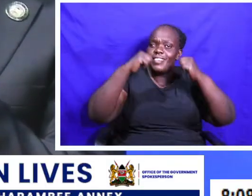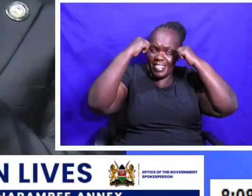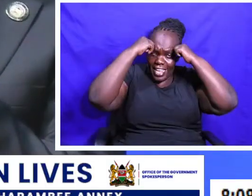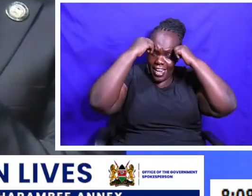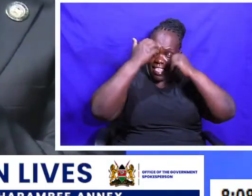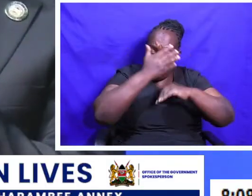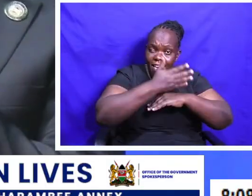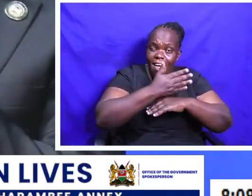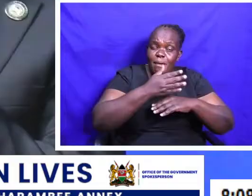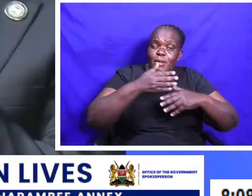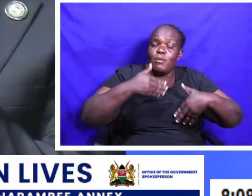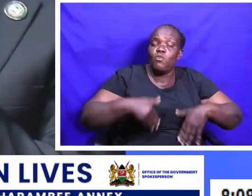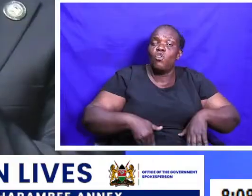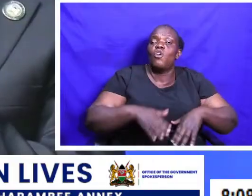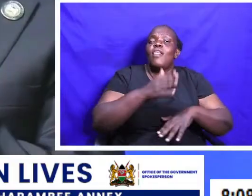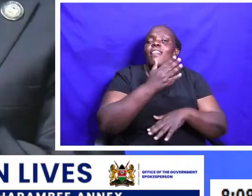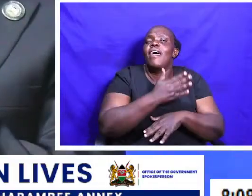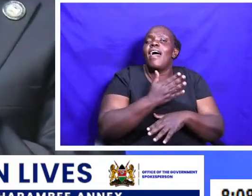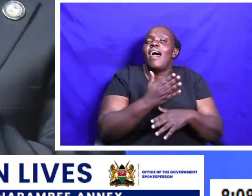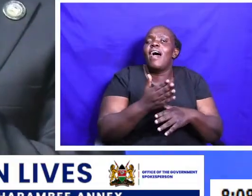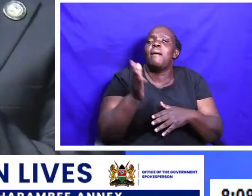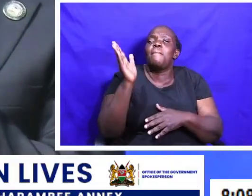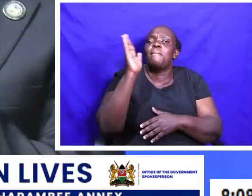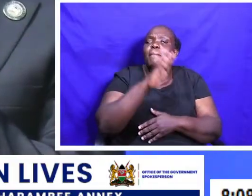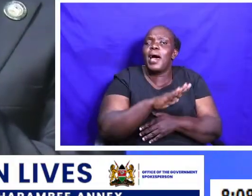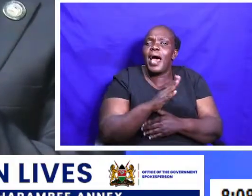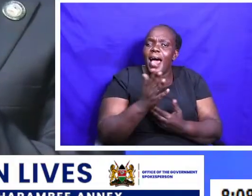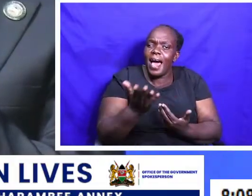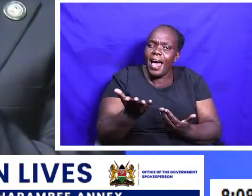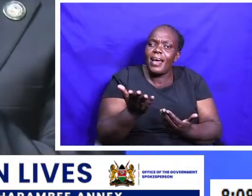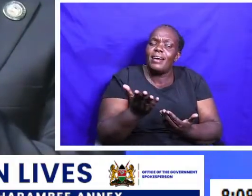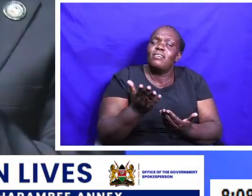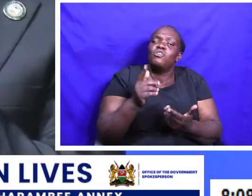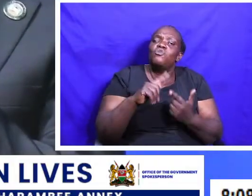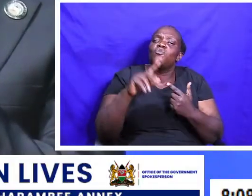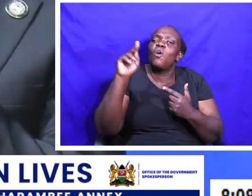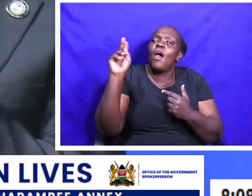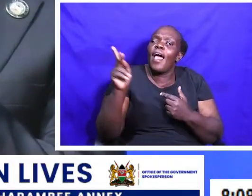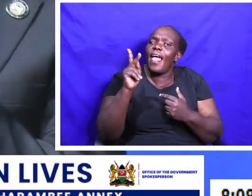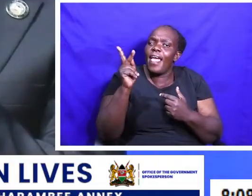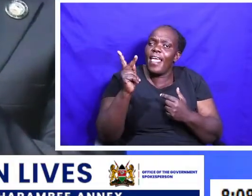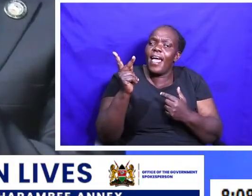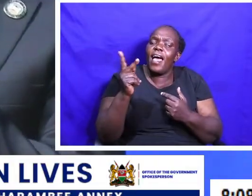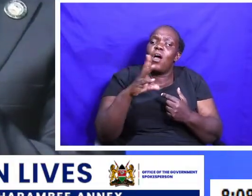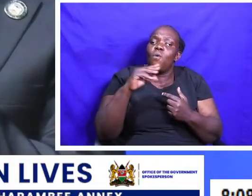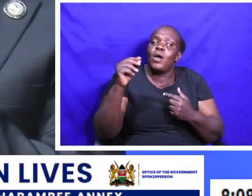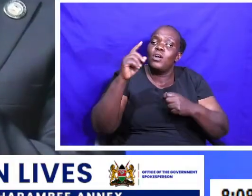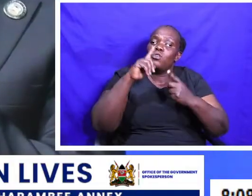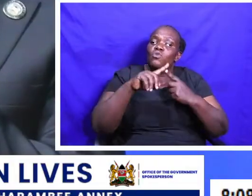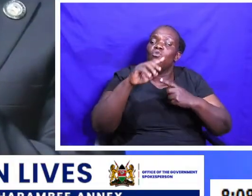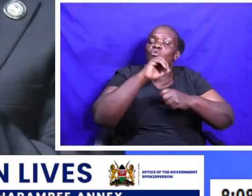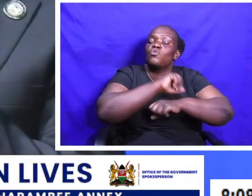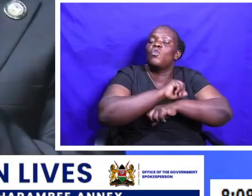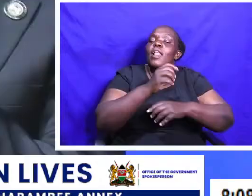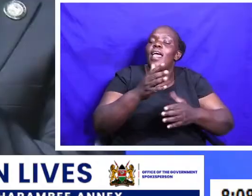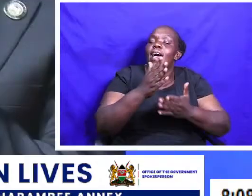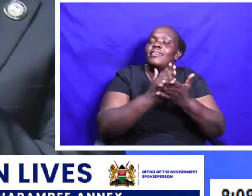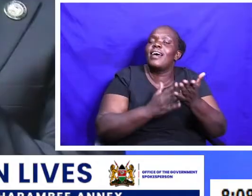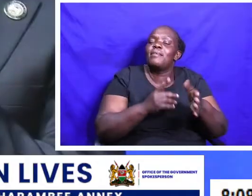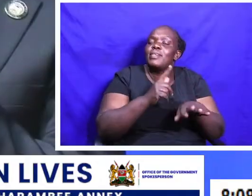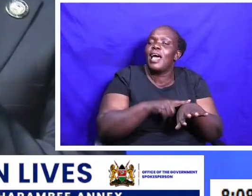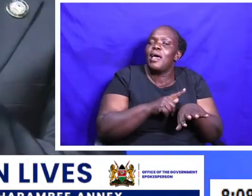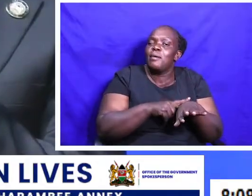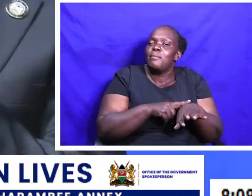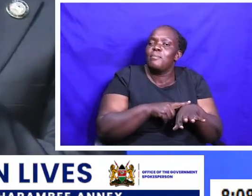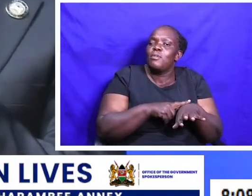And I was born there, then I came back, I was brought back to Kenya, went to school here for some time, then I went